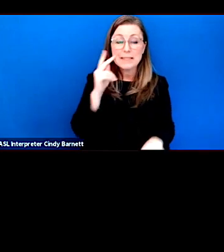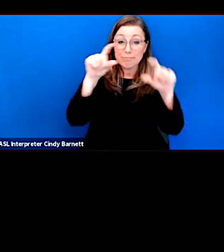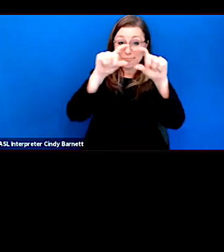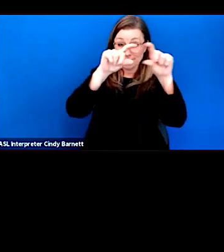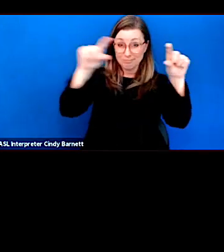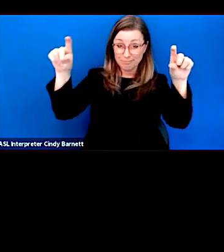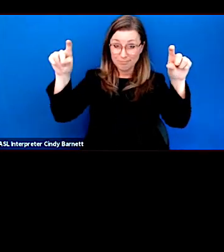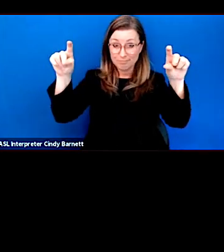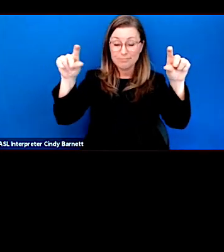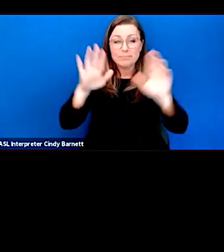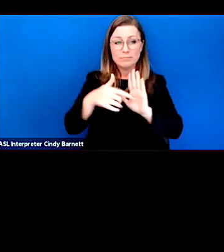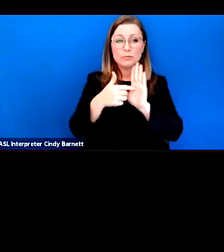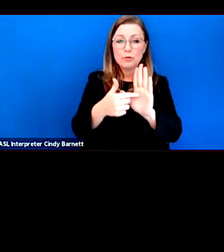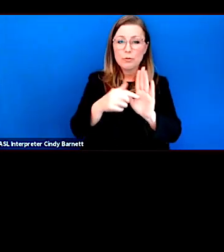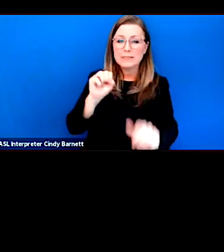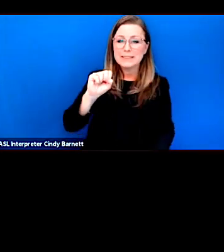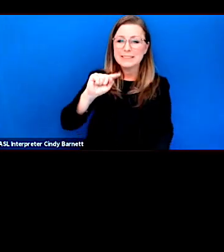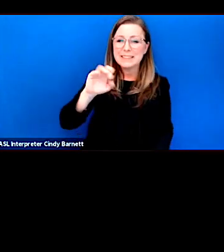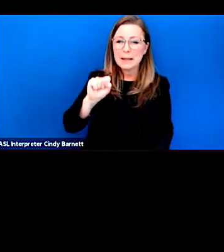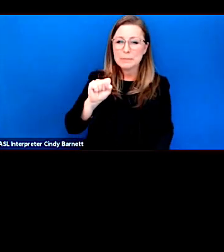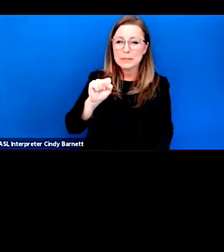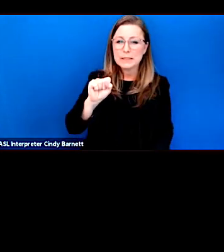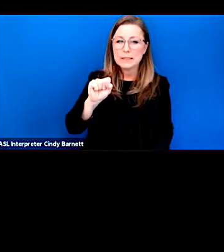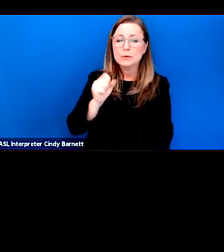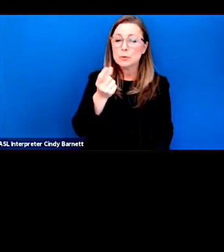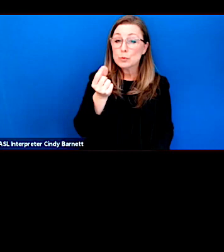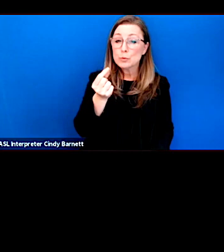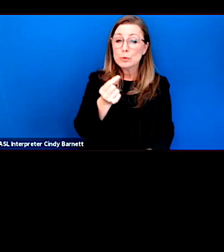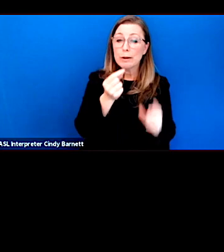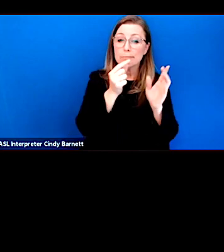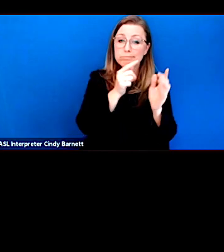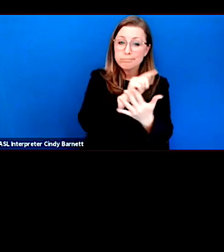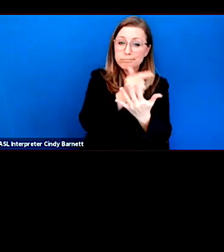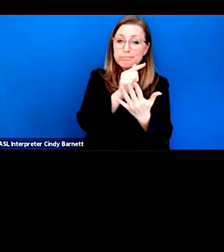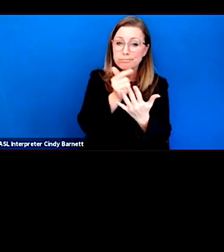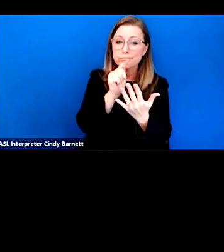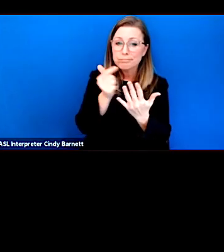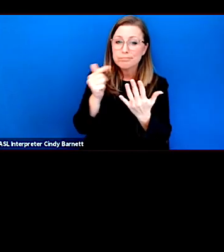showing the steps of the pre-search stage, and we'll enlarge it in the next slide.